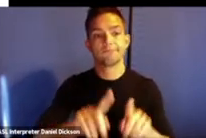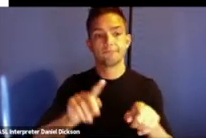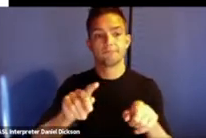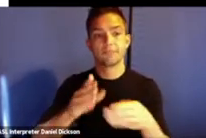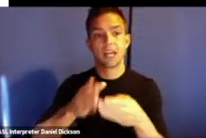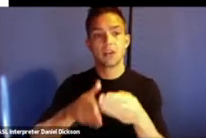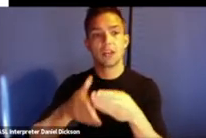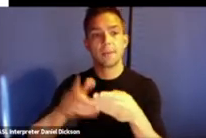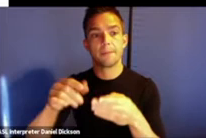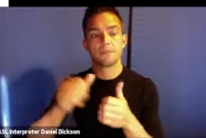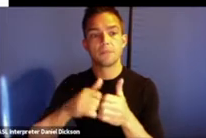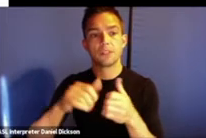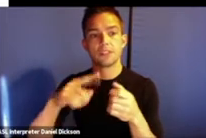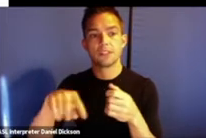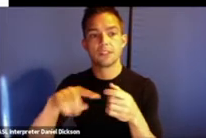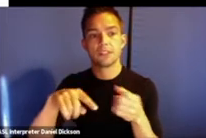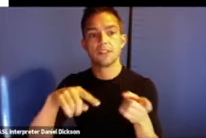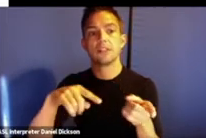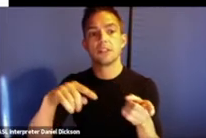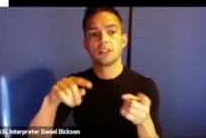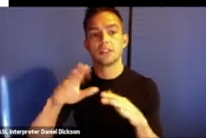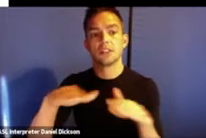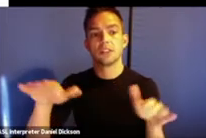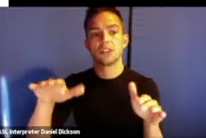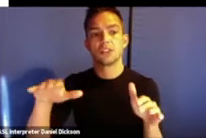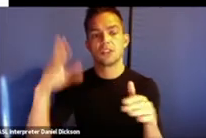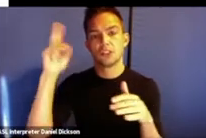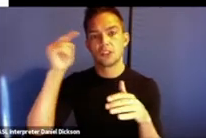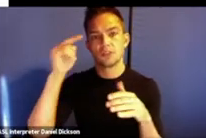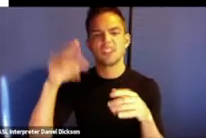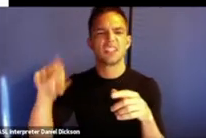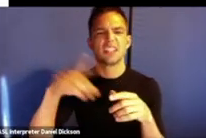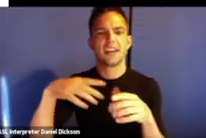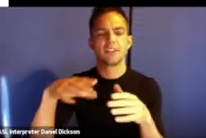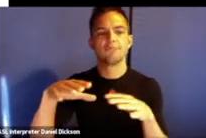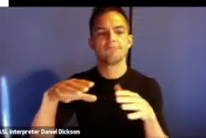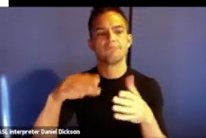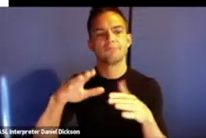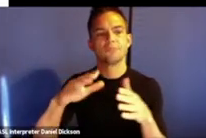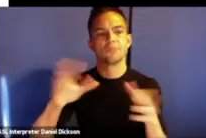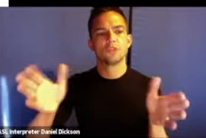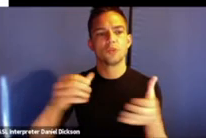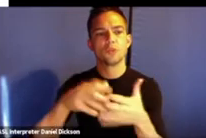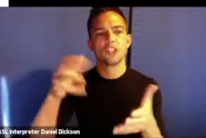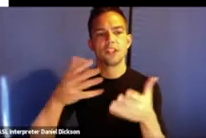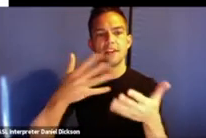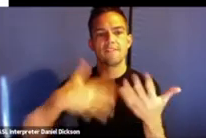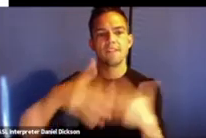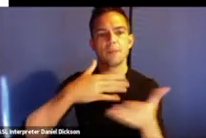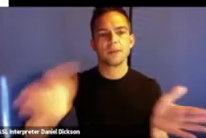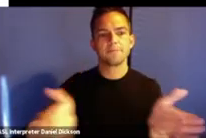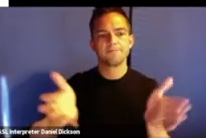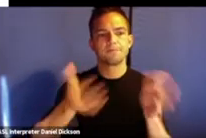did, they were all because the children used enriched environments. There were two studies on early